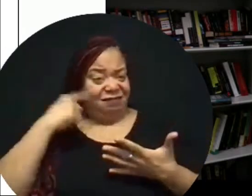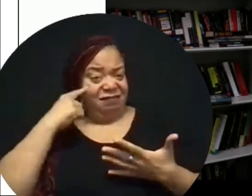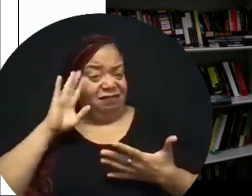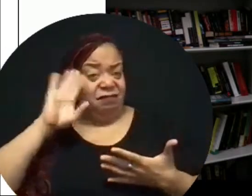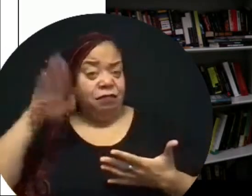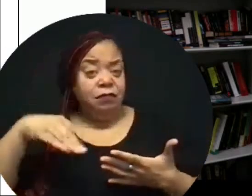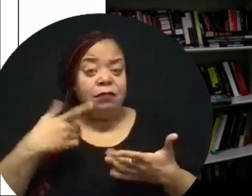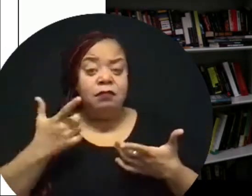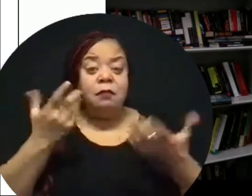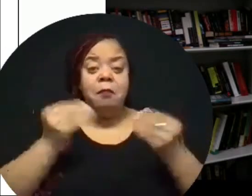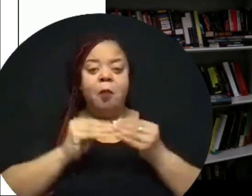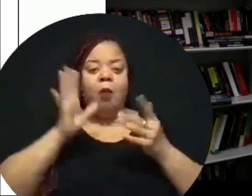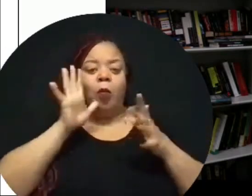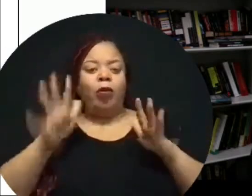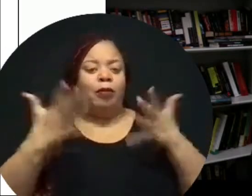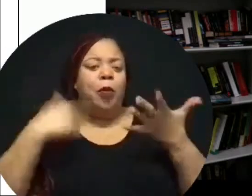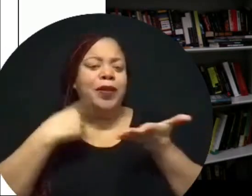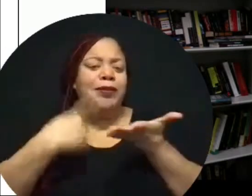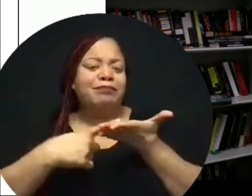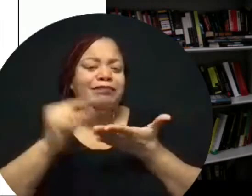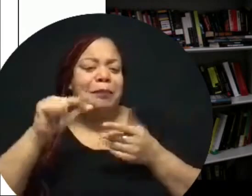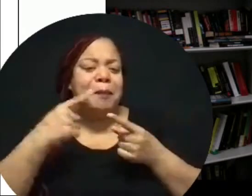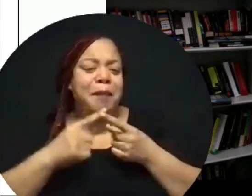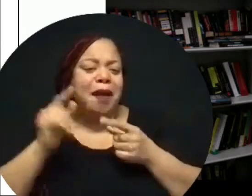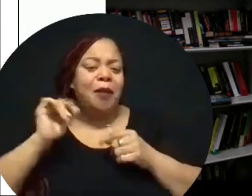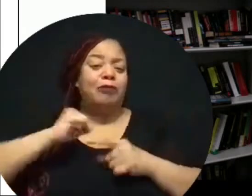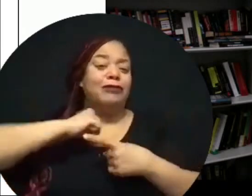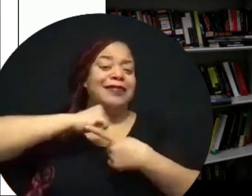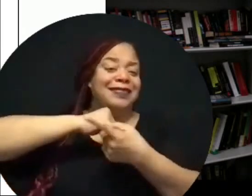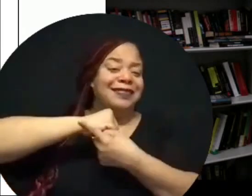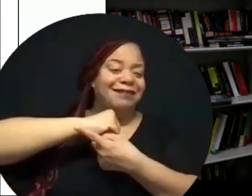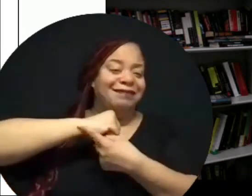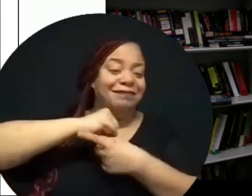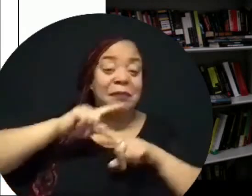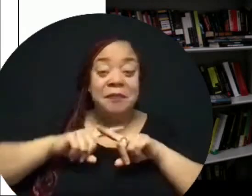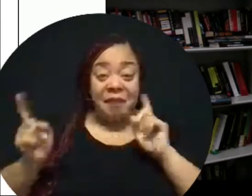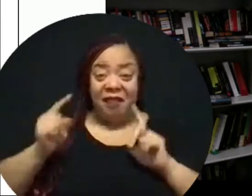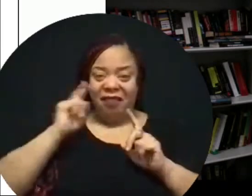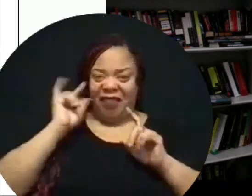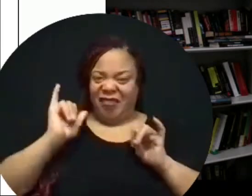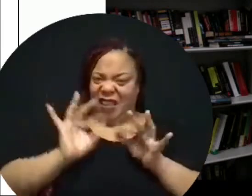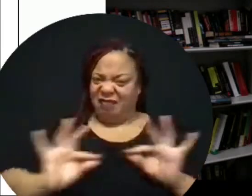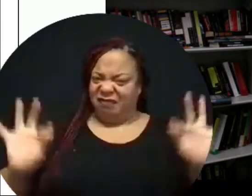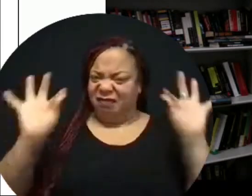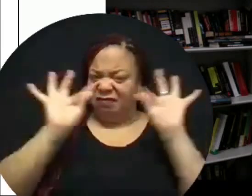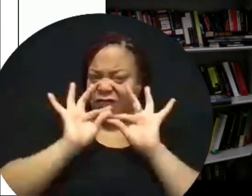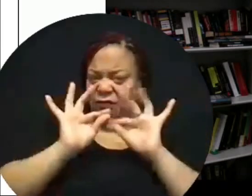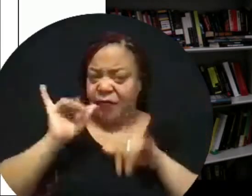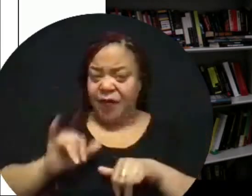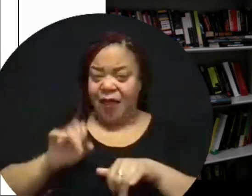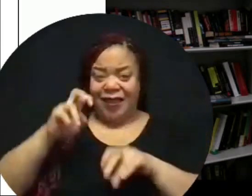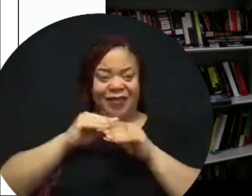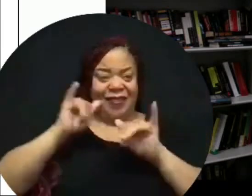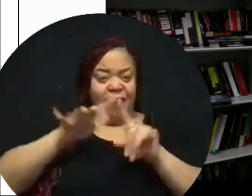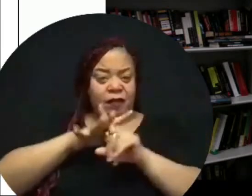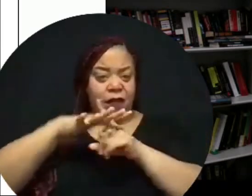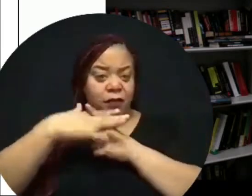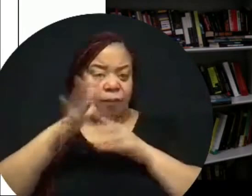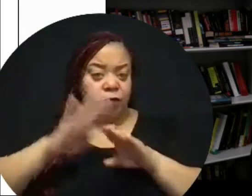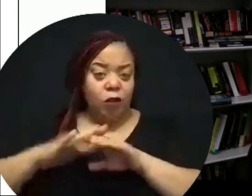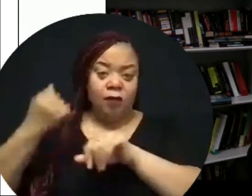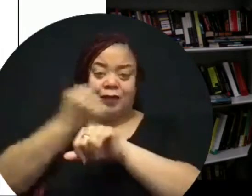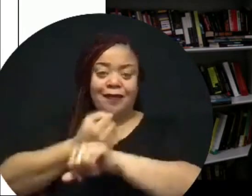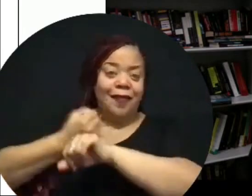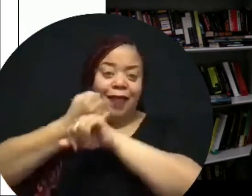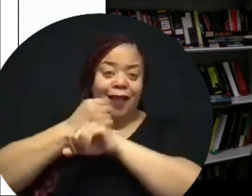Jim Crow era, and up through our own moment of confinement and nutritional violence between the nexus of the prison